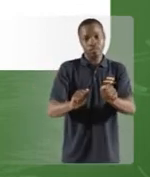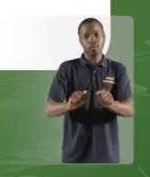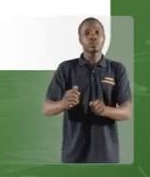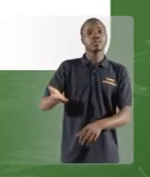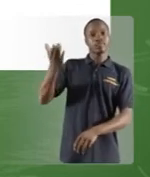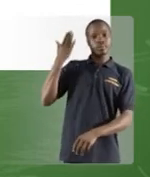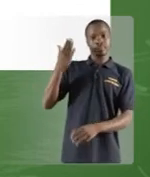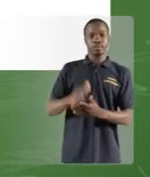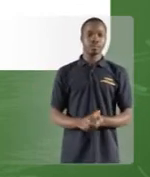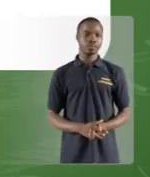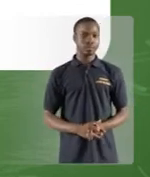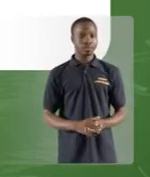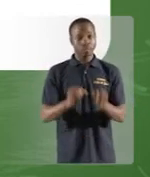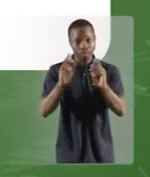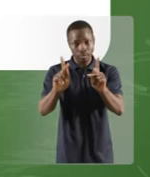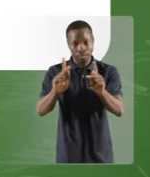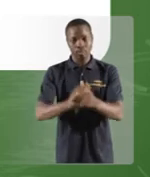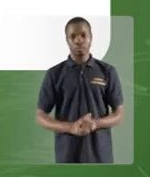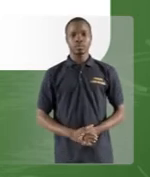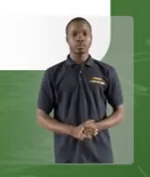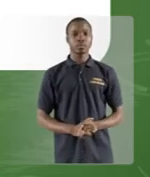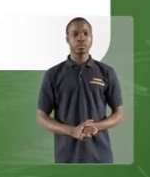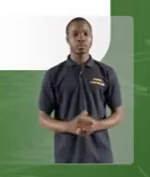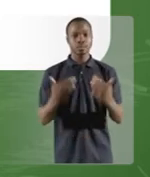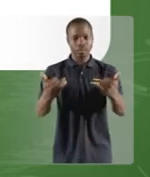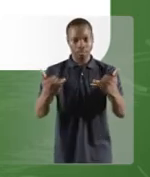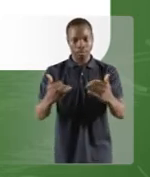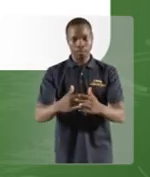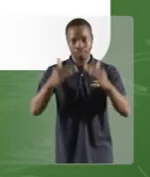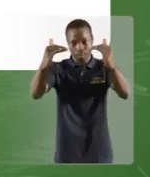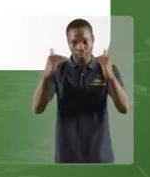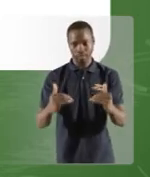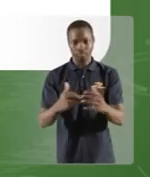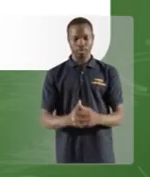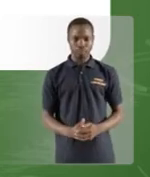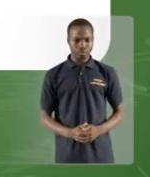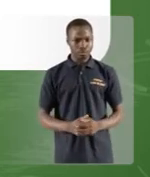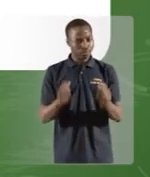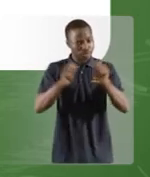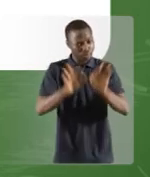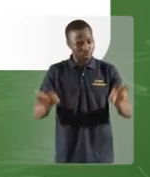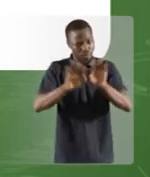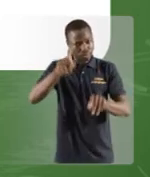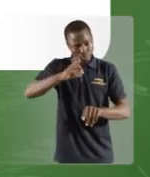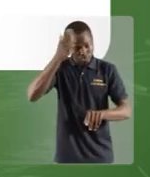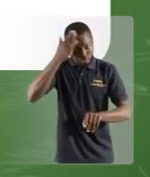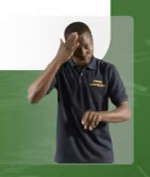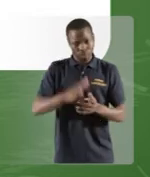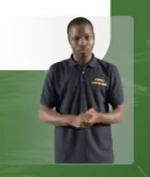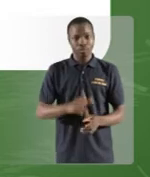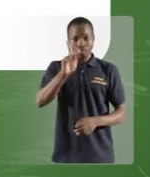To do, did. Okay? Now, this is something important. Kofi was